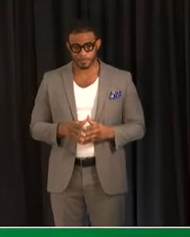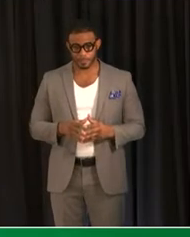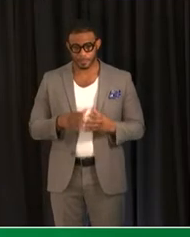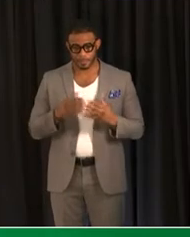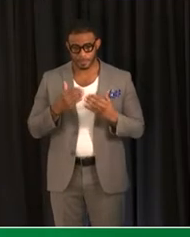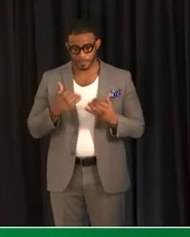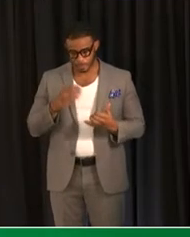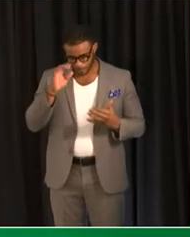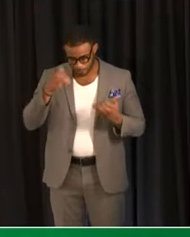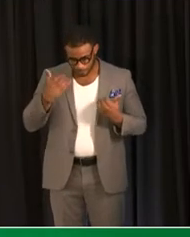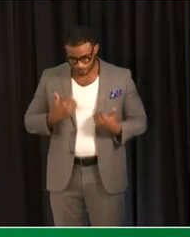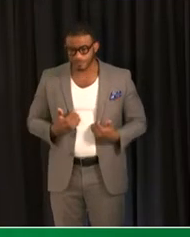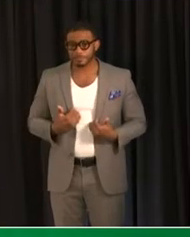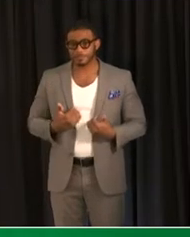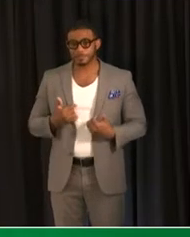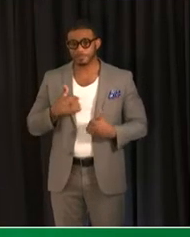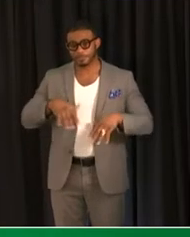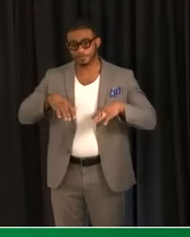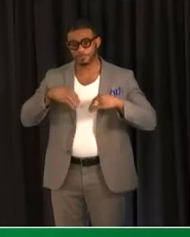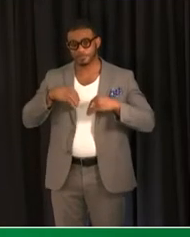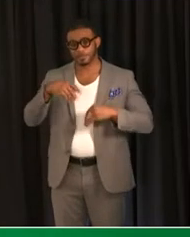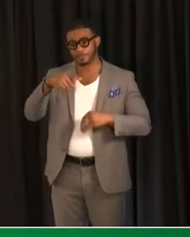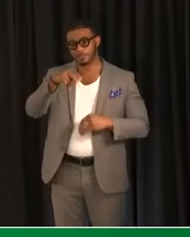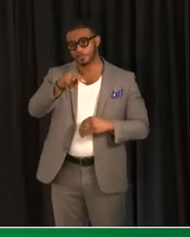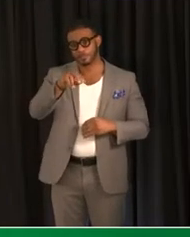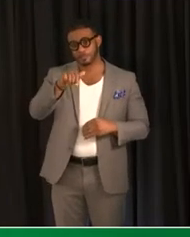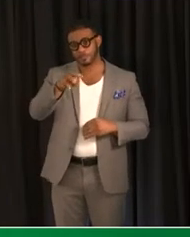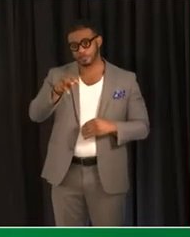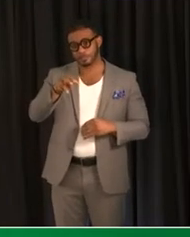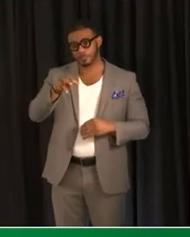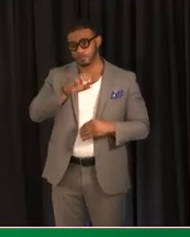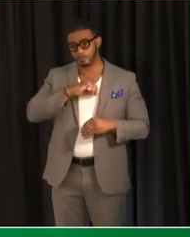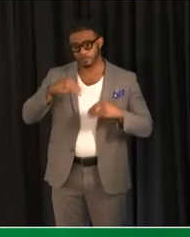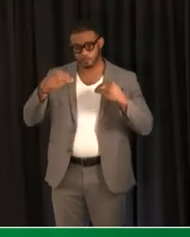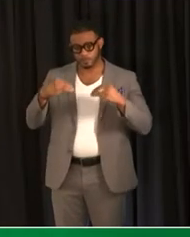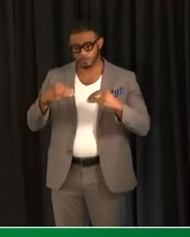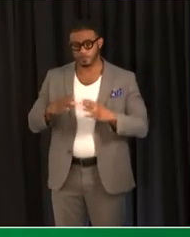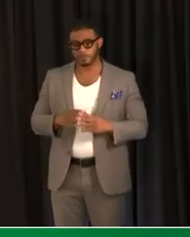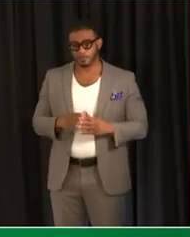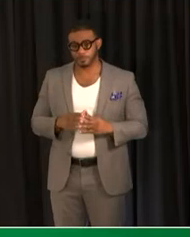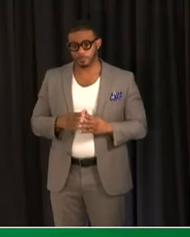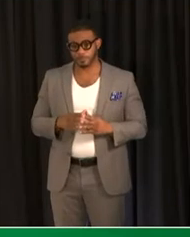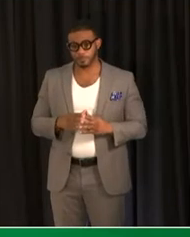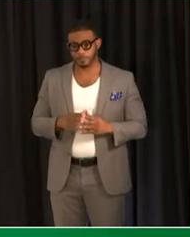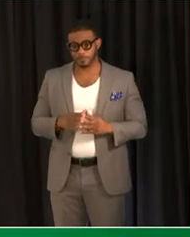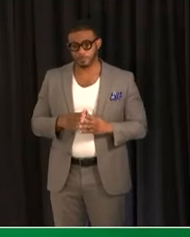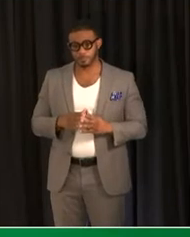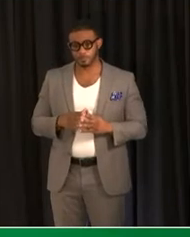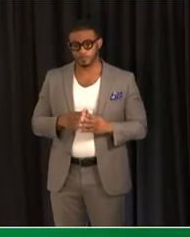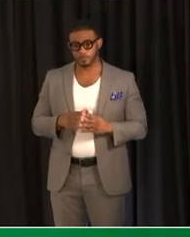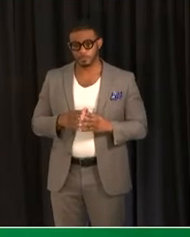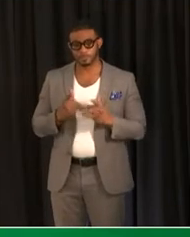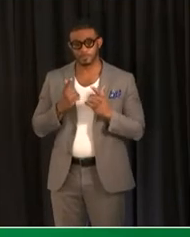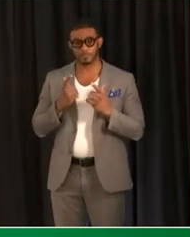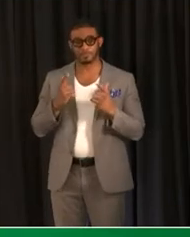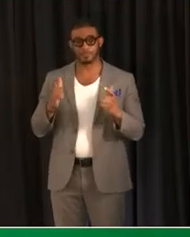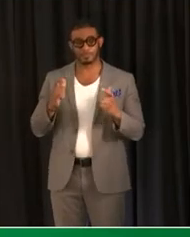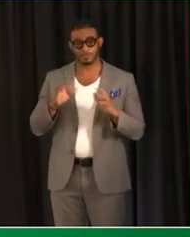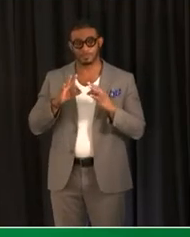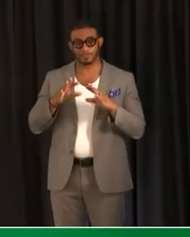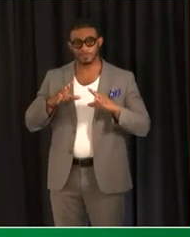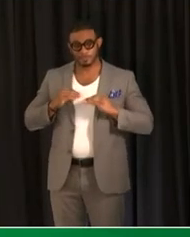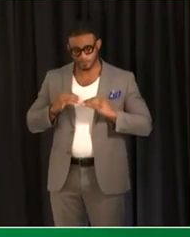said. Y trabajo para Pan Am Supermarket. Pues nosotros, debido a la pandemia, I work for Pan Am